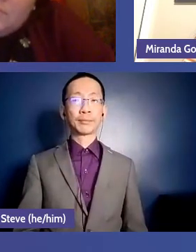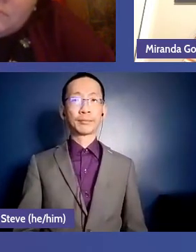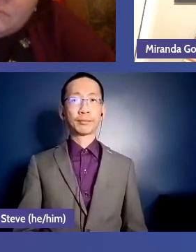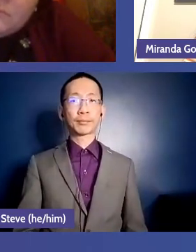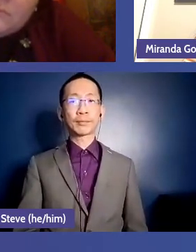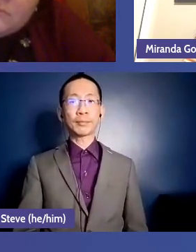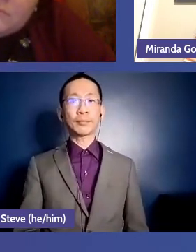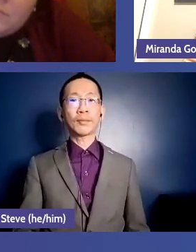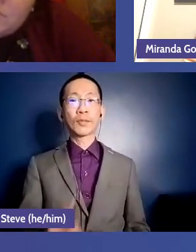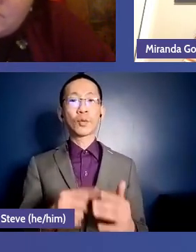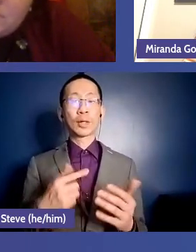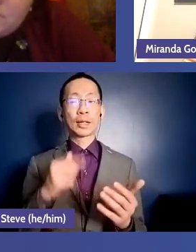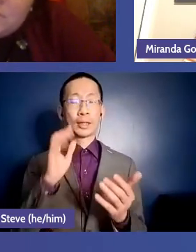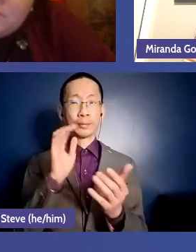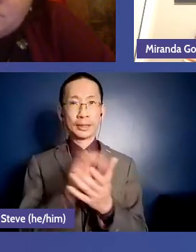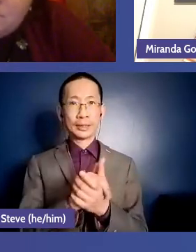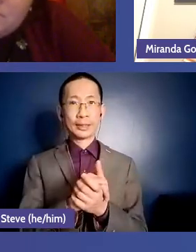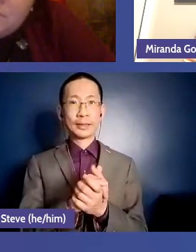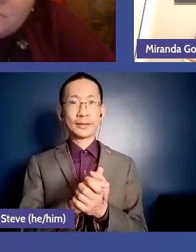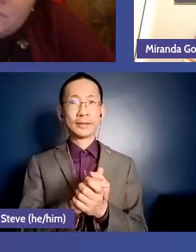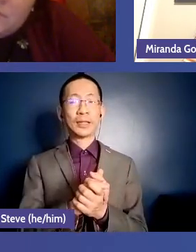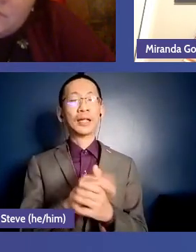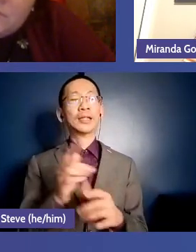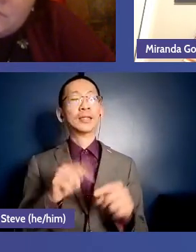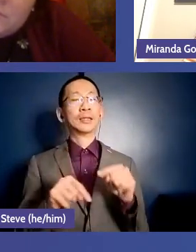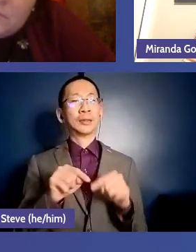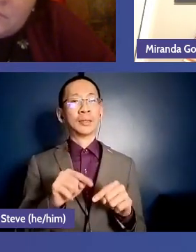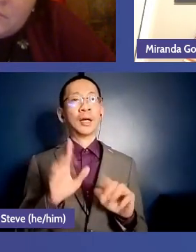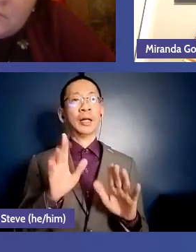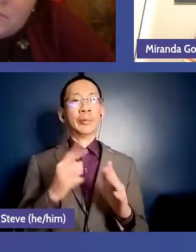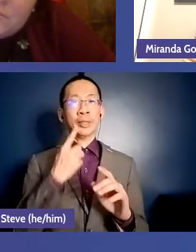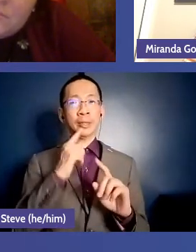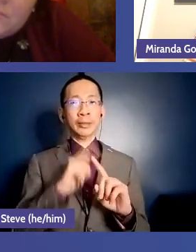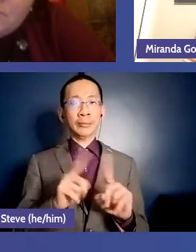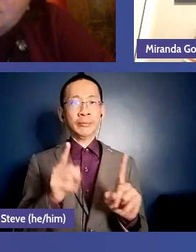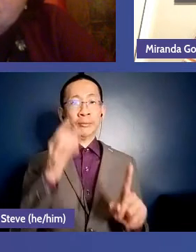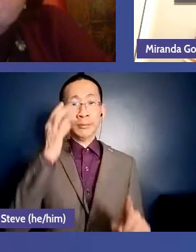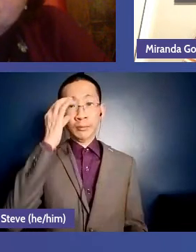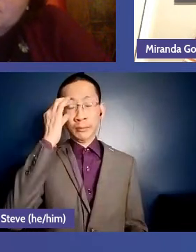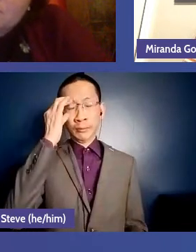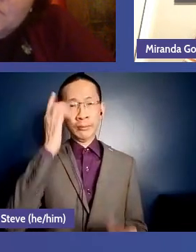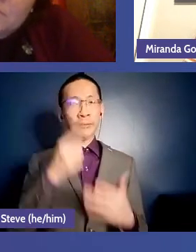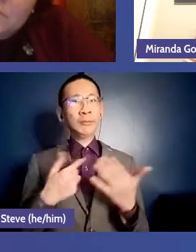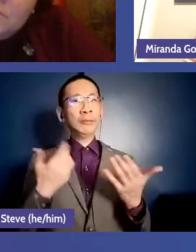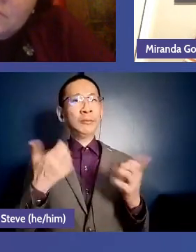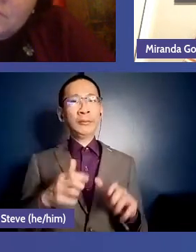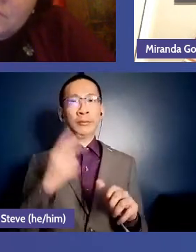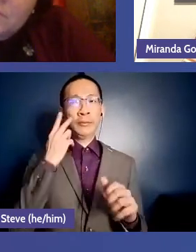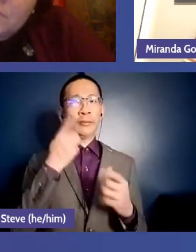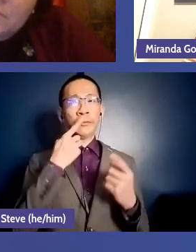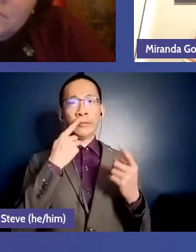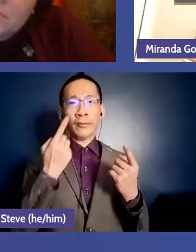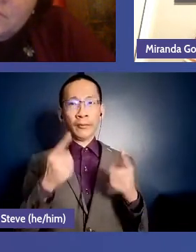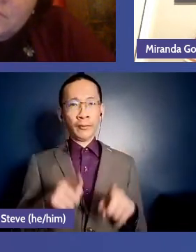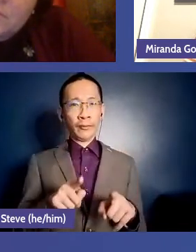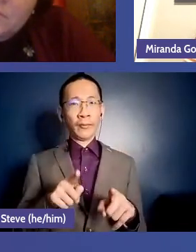believe, let me take that back. Let me say it differently. What I don't want to see